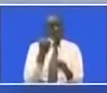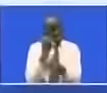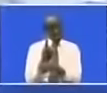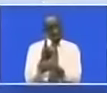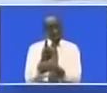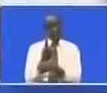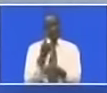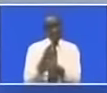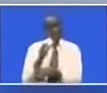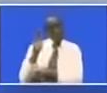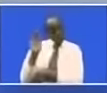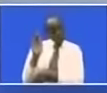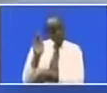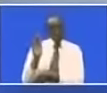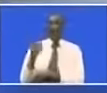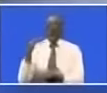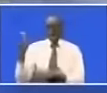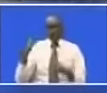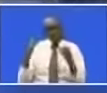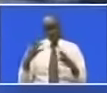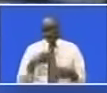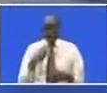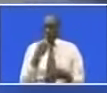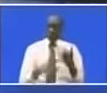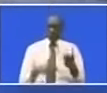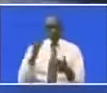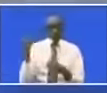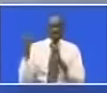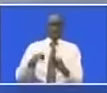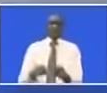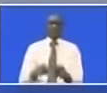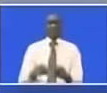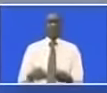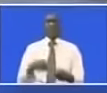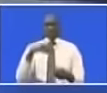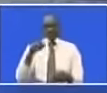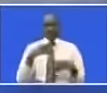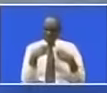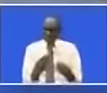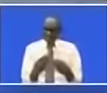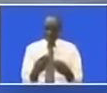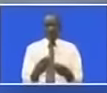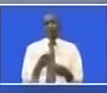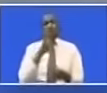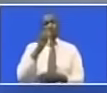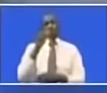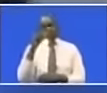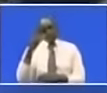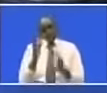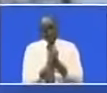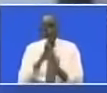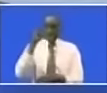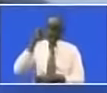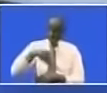11 a.m. in the morning, where some of the voters were able to come here. They were given the civic ward ballot papers, were given the parliamentary